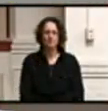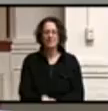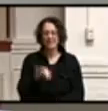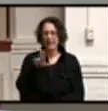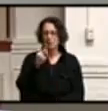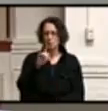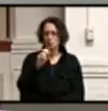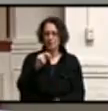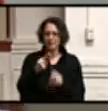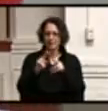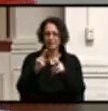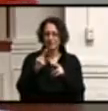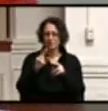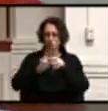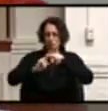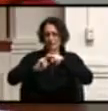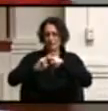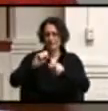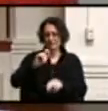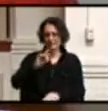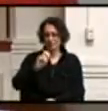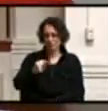closed.